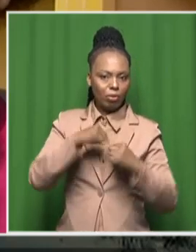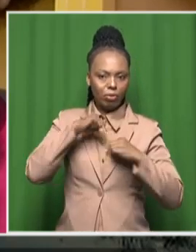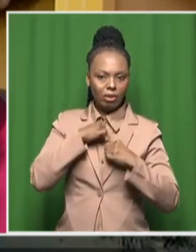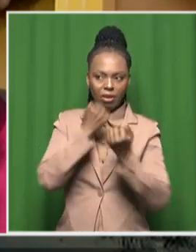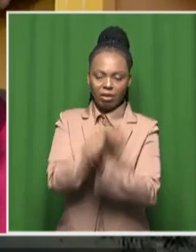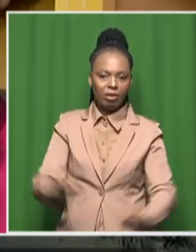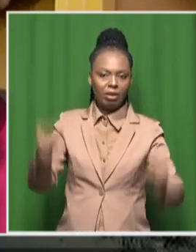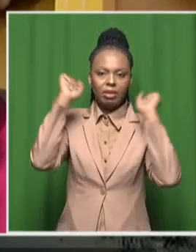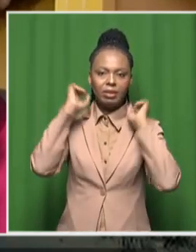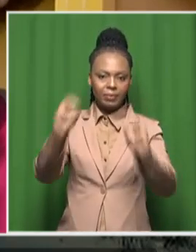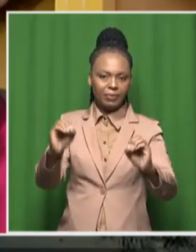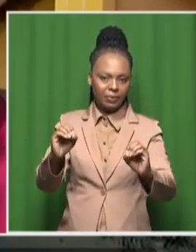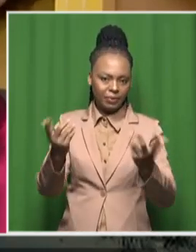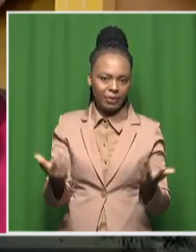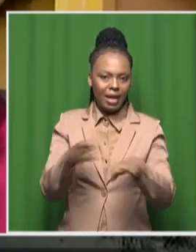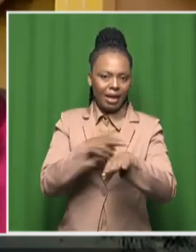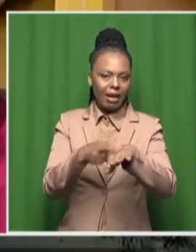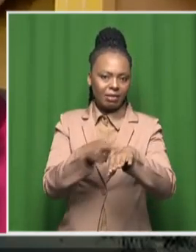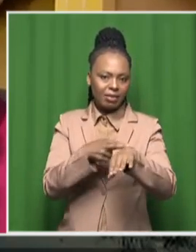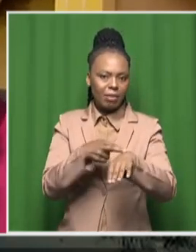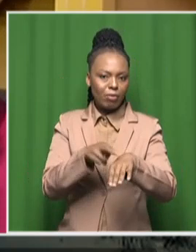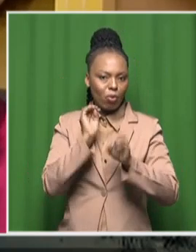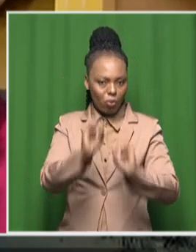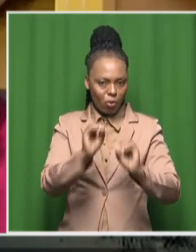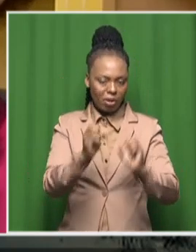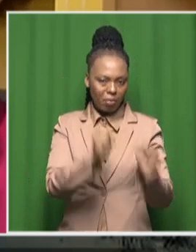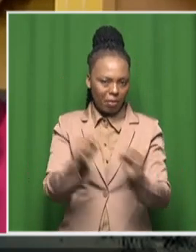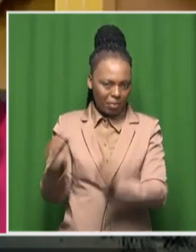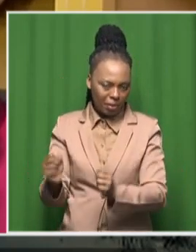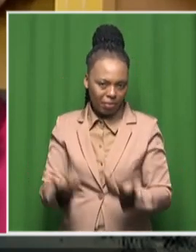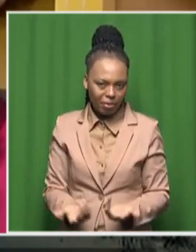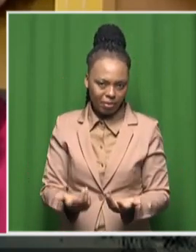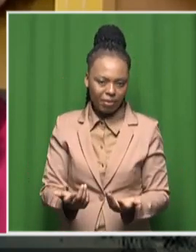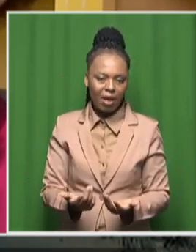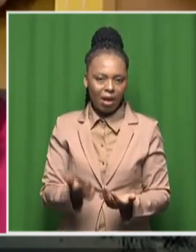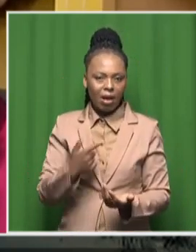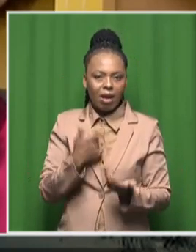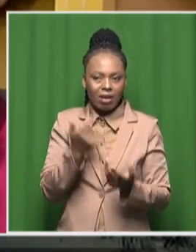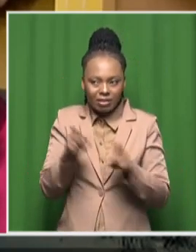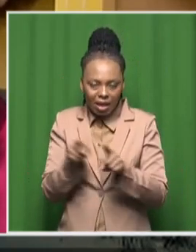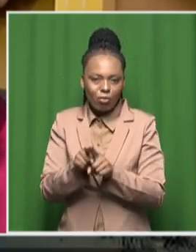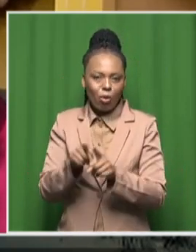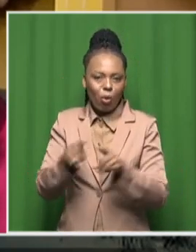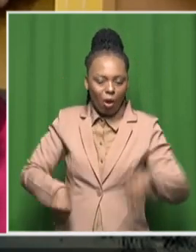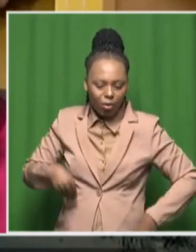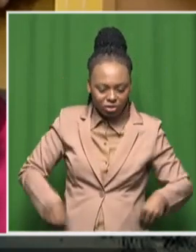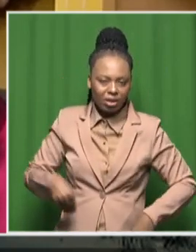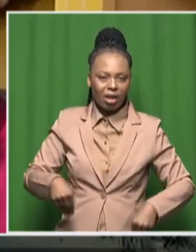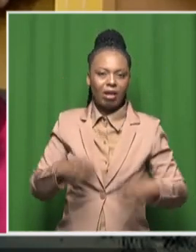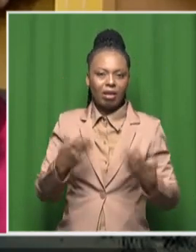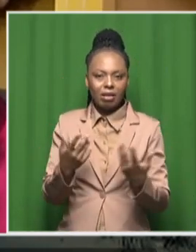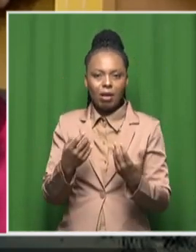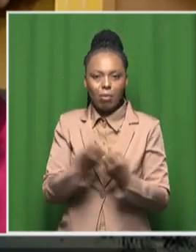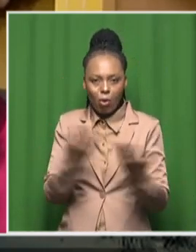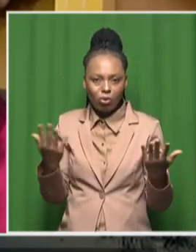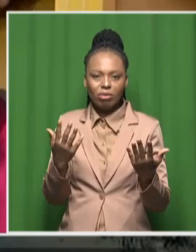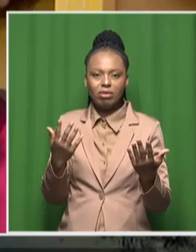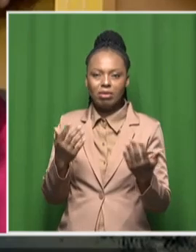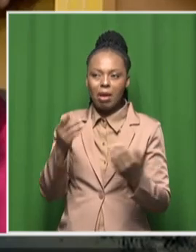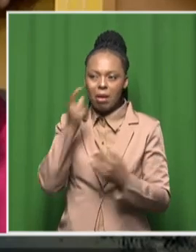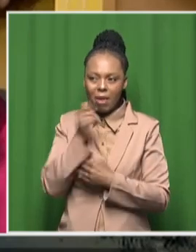self-liberated. Racism is still infiltrating our society, corruption and all other social ills. So what would it take for us